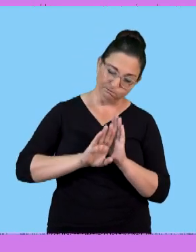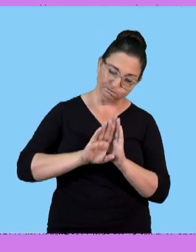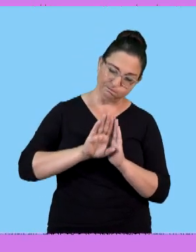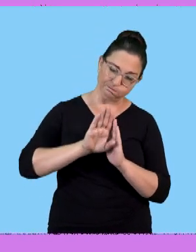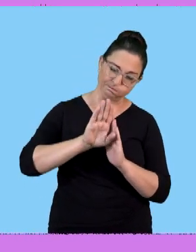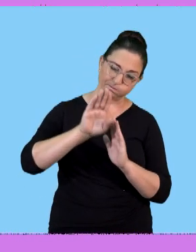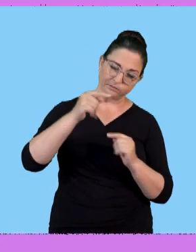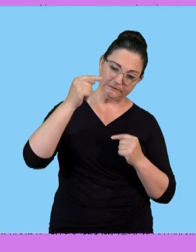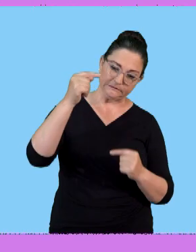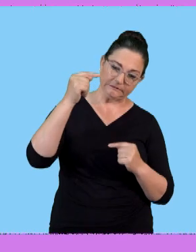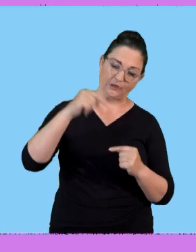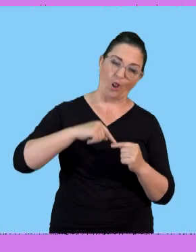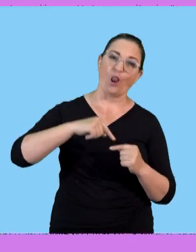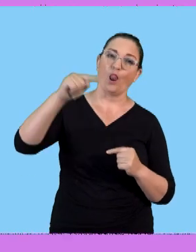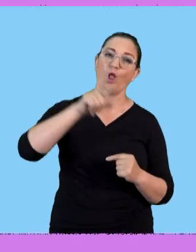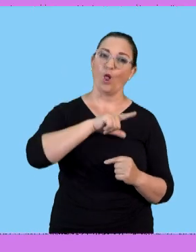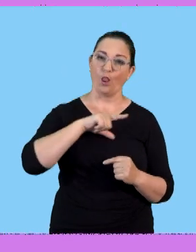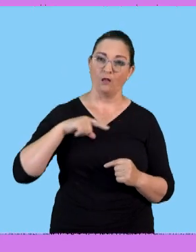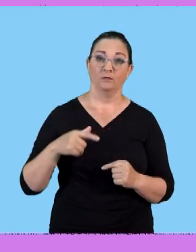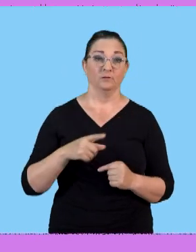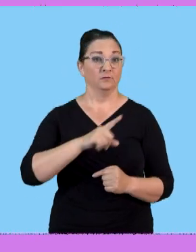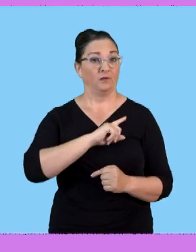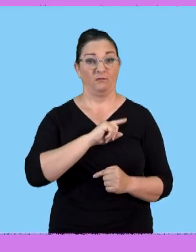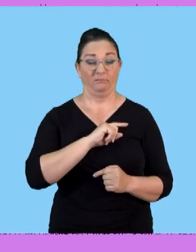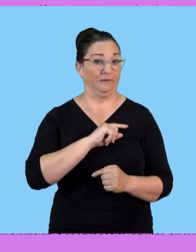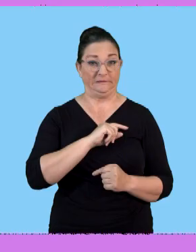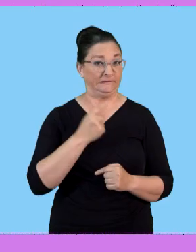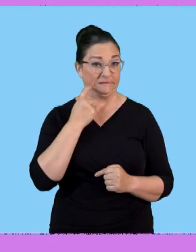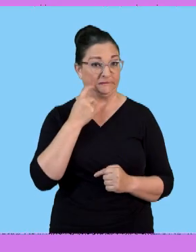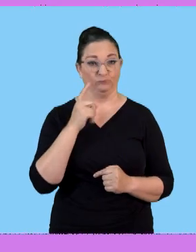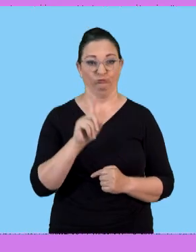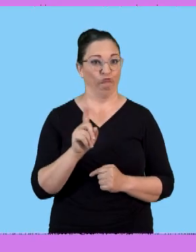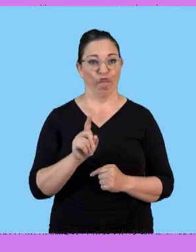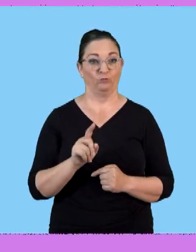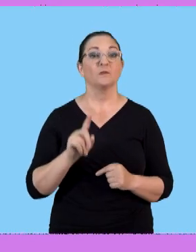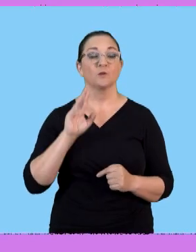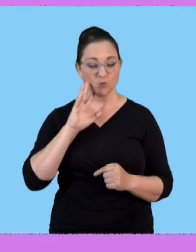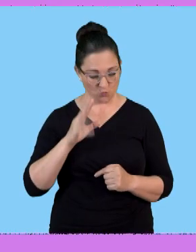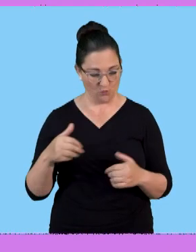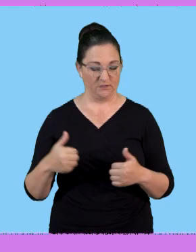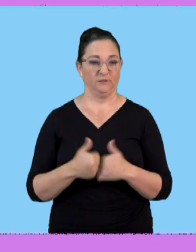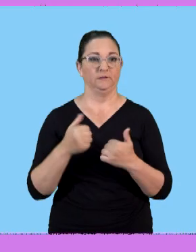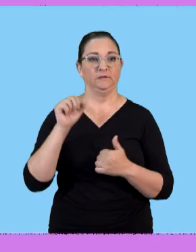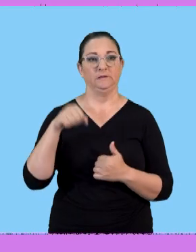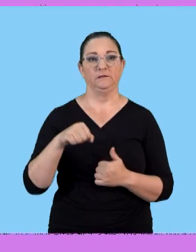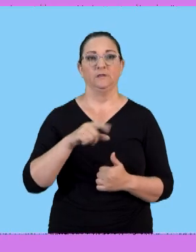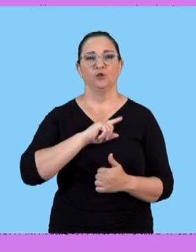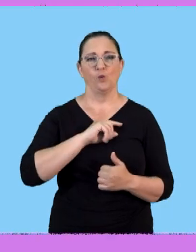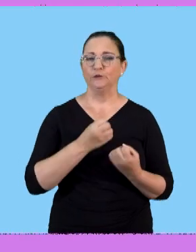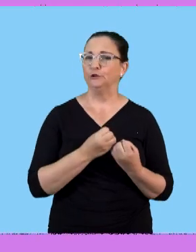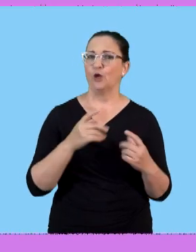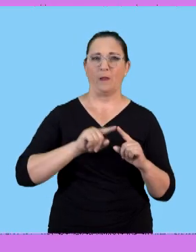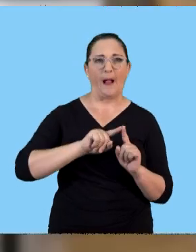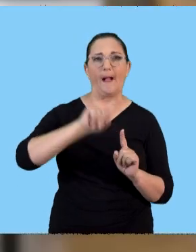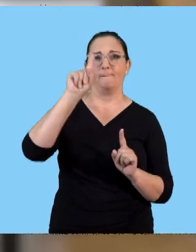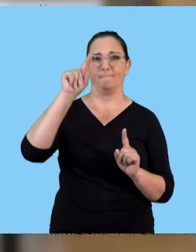as well. Okay, so in my opinion, this won't be an easy race, right? It will be challenging because of the many uphills that